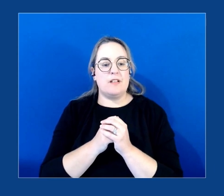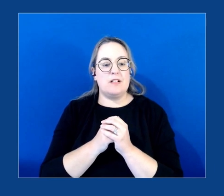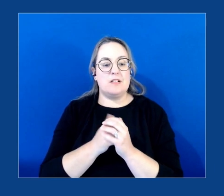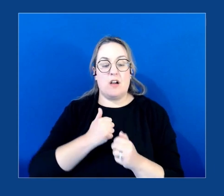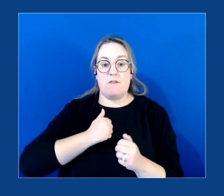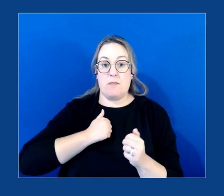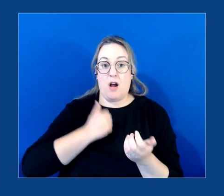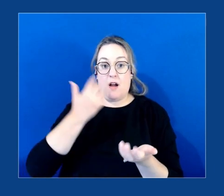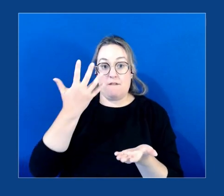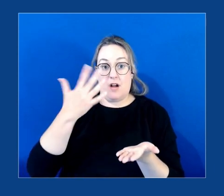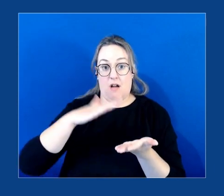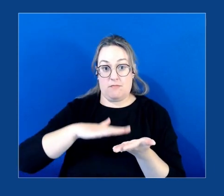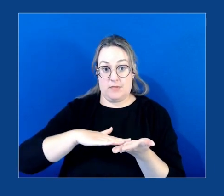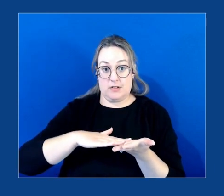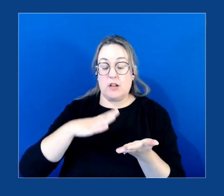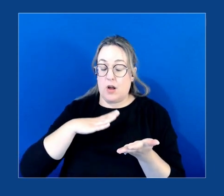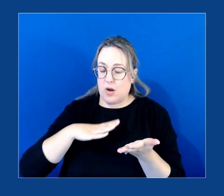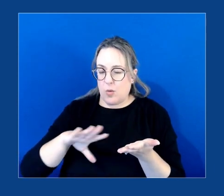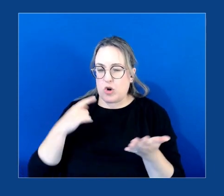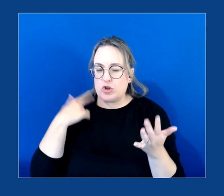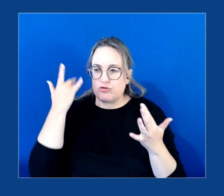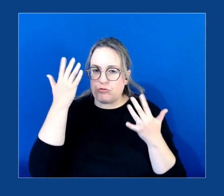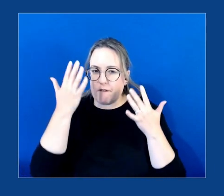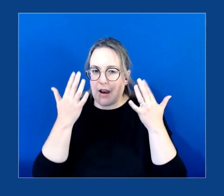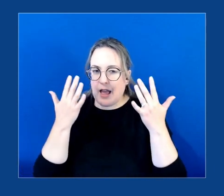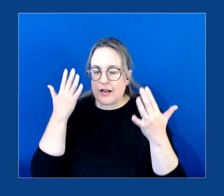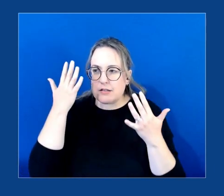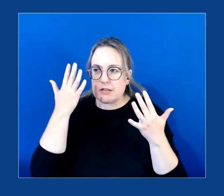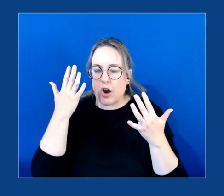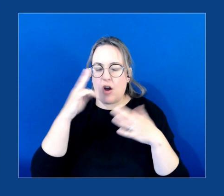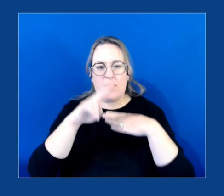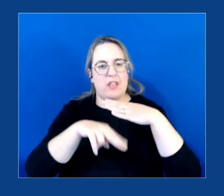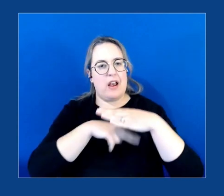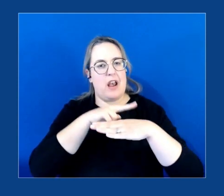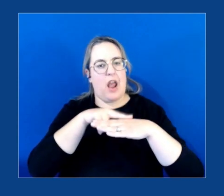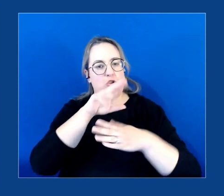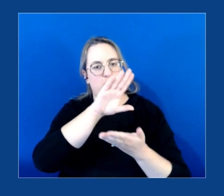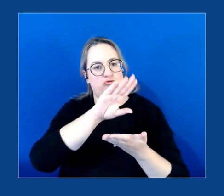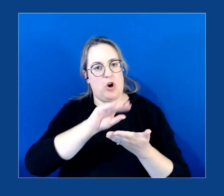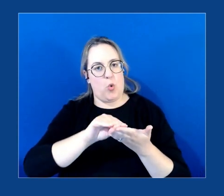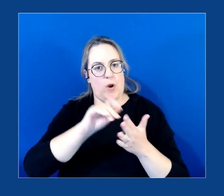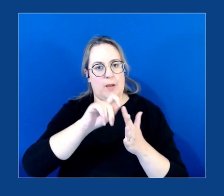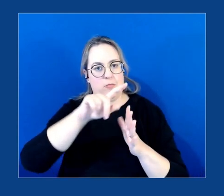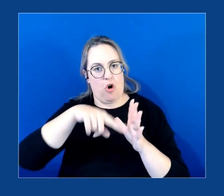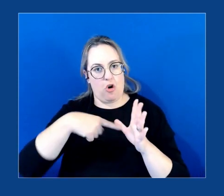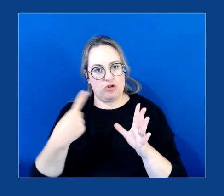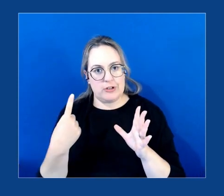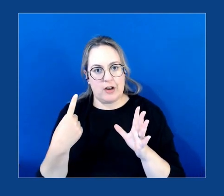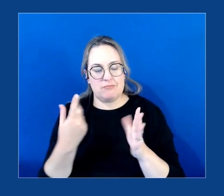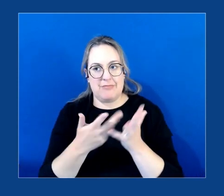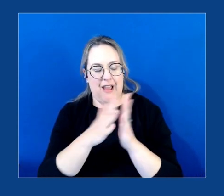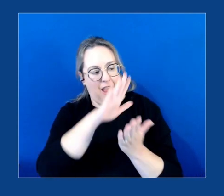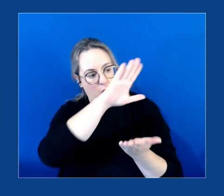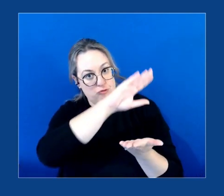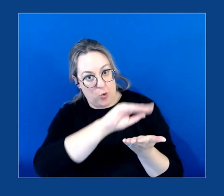very briefly on the contributions of the National Recording Project. In terms of recording documentation and the challenge of